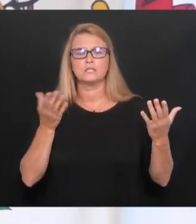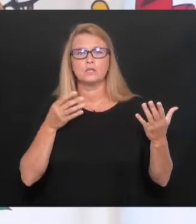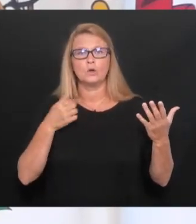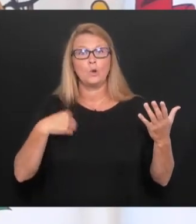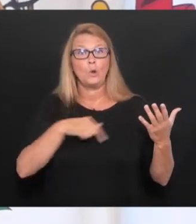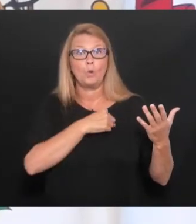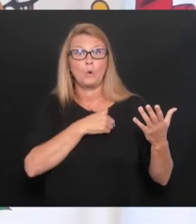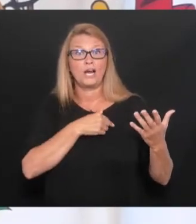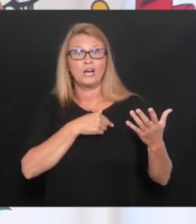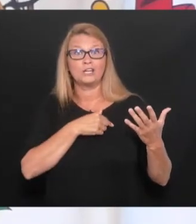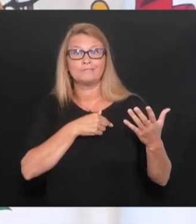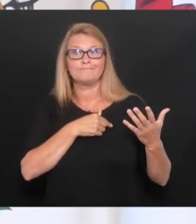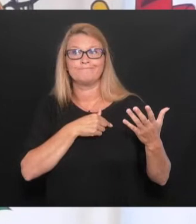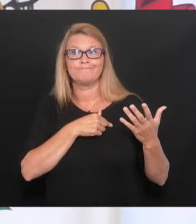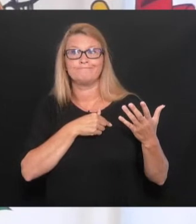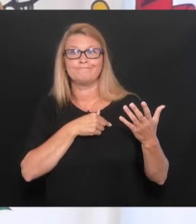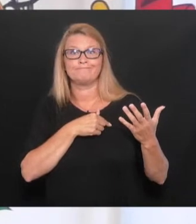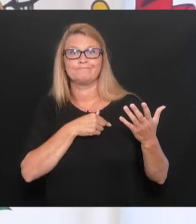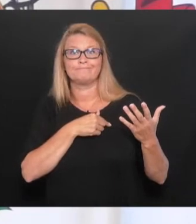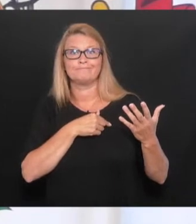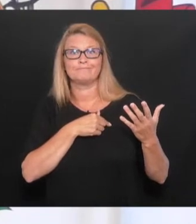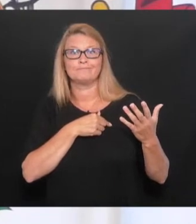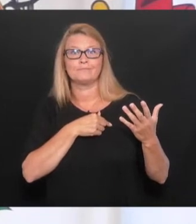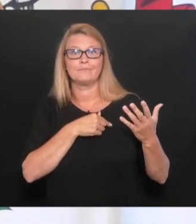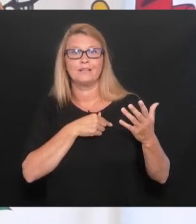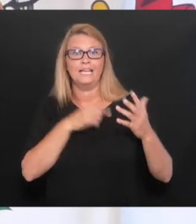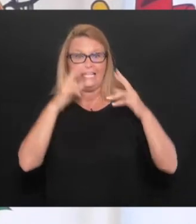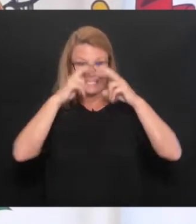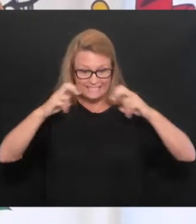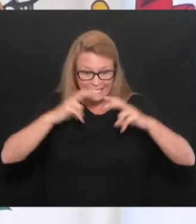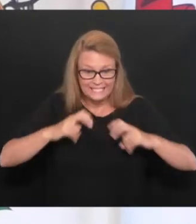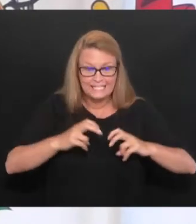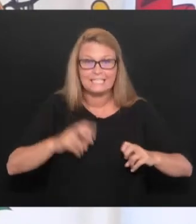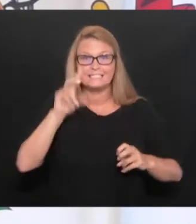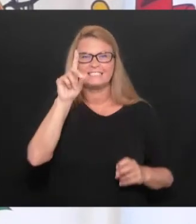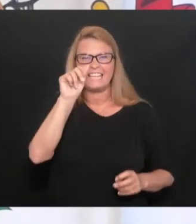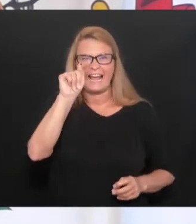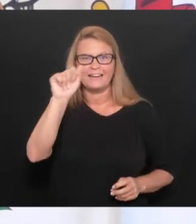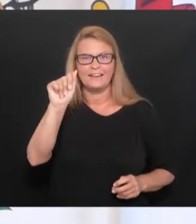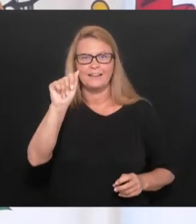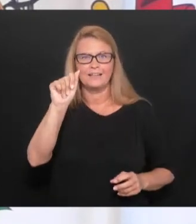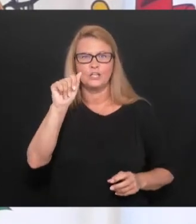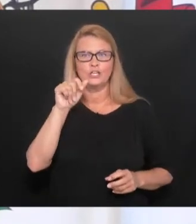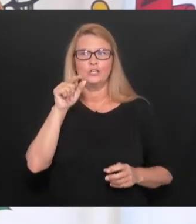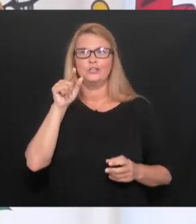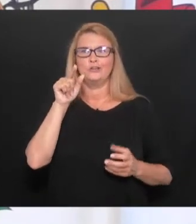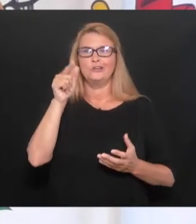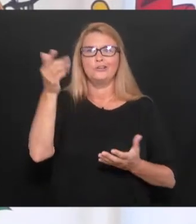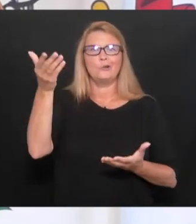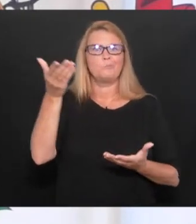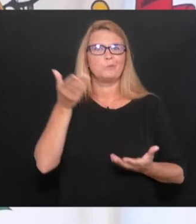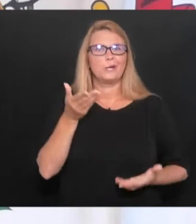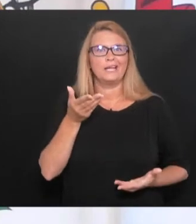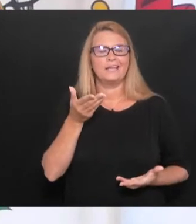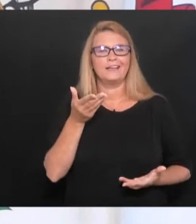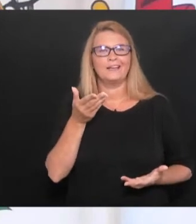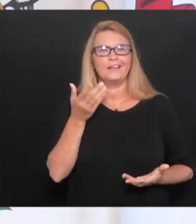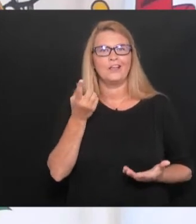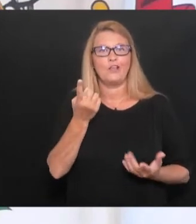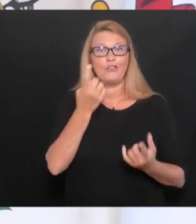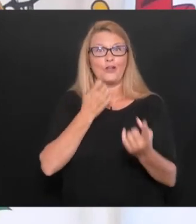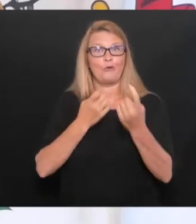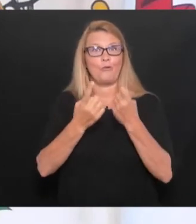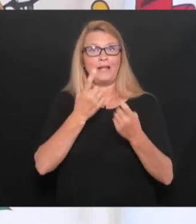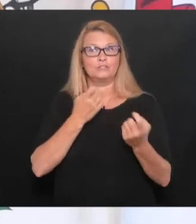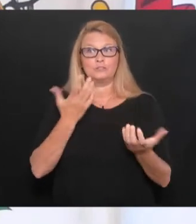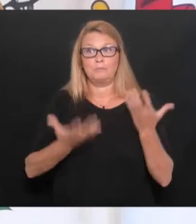dig into the data, and I love it, because oftentimes you bring us stuff that we would